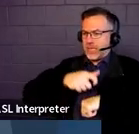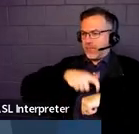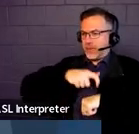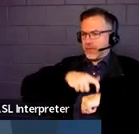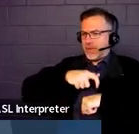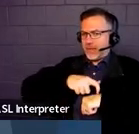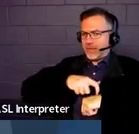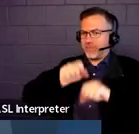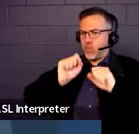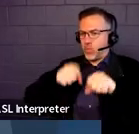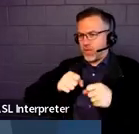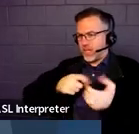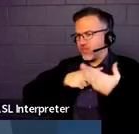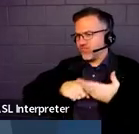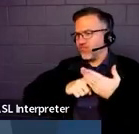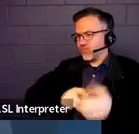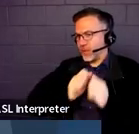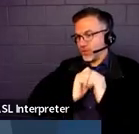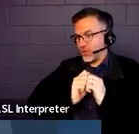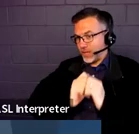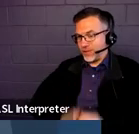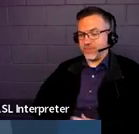grapple together.